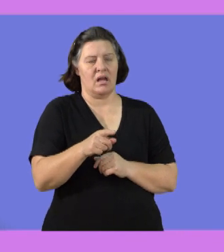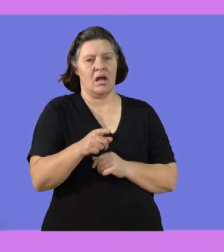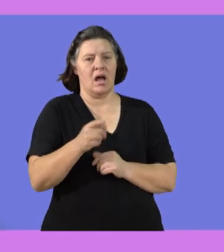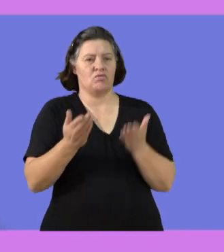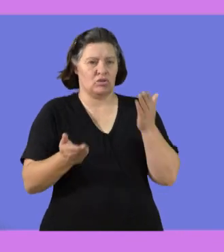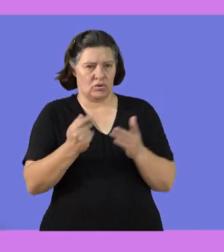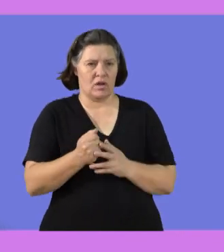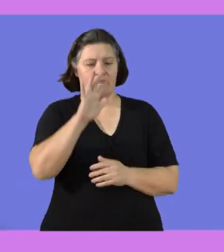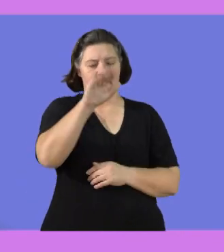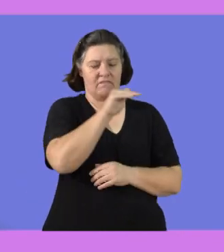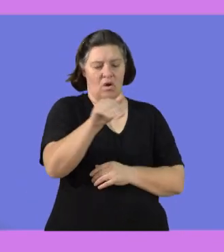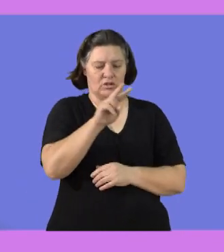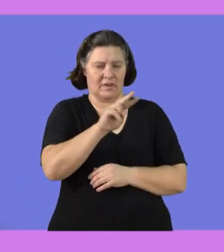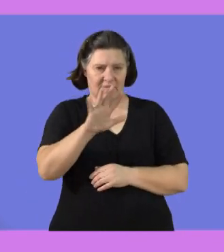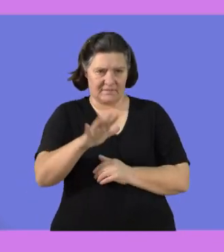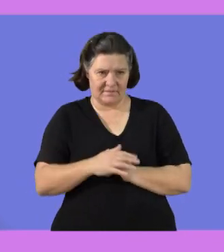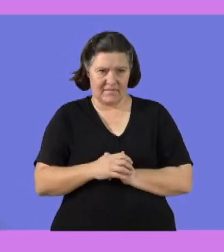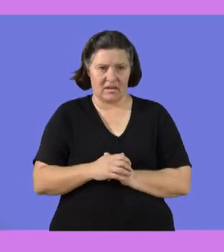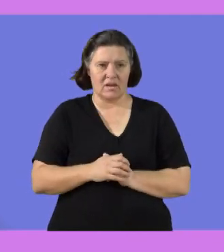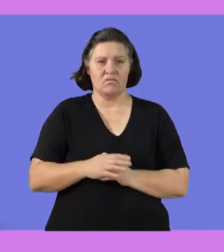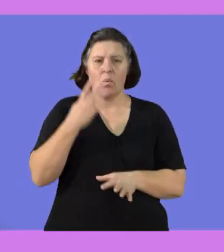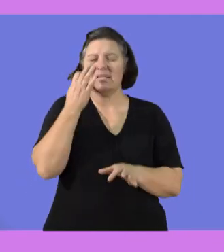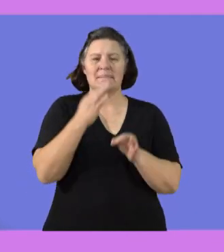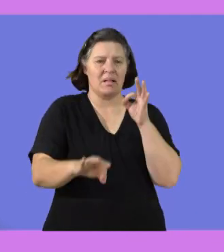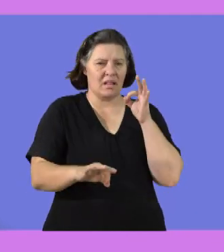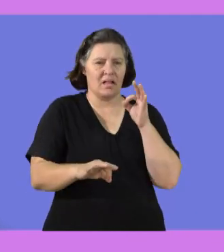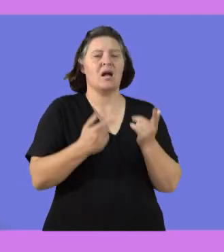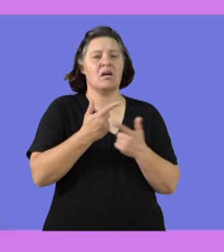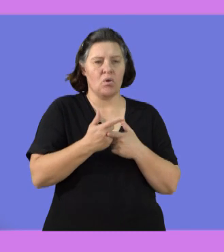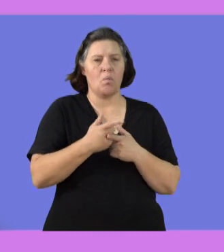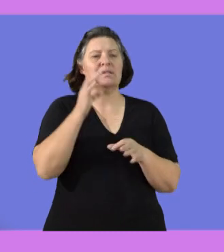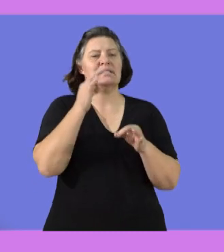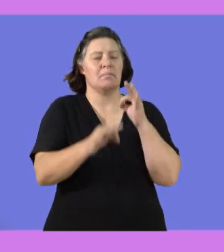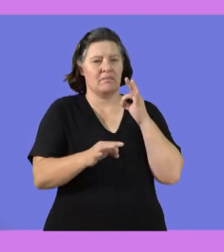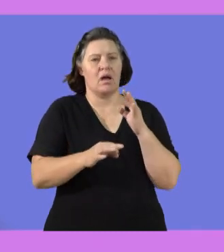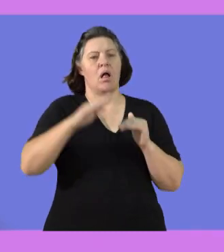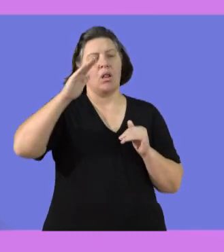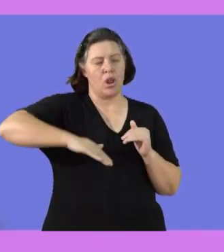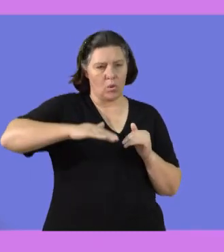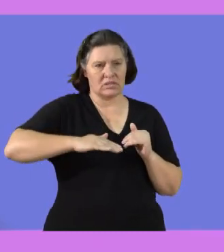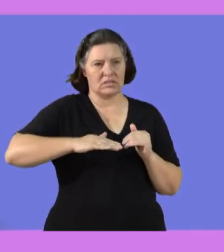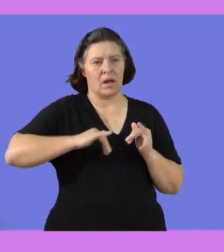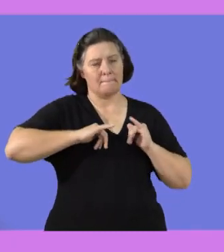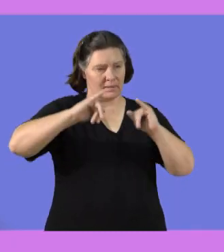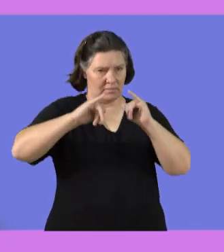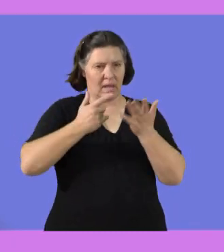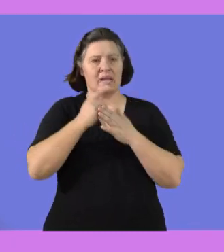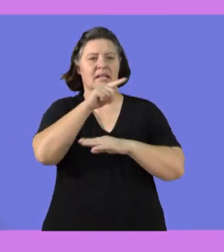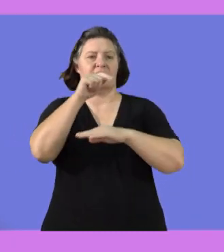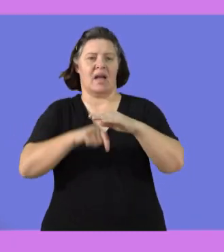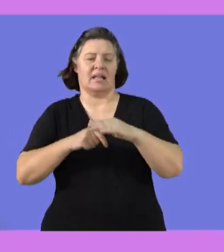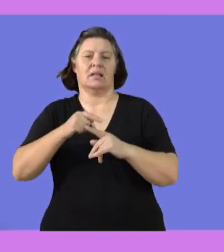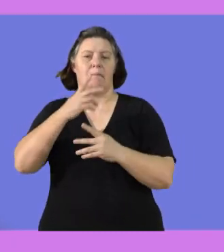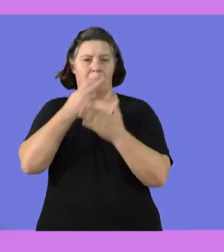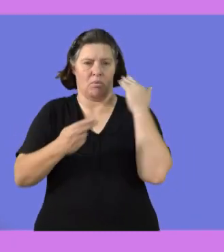ratios, 5 over 25. Remember, when you simplify, you simply find the lowest common multiple and you divide by the